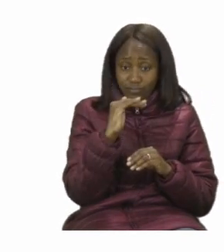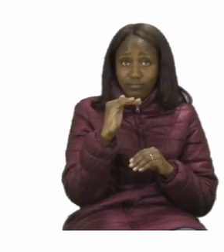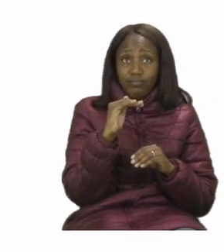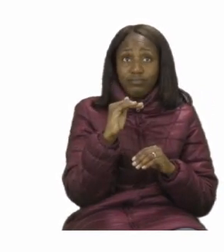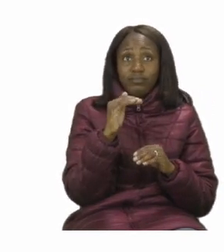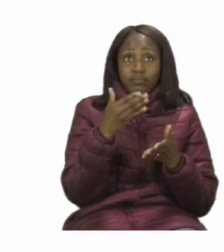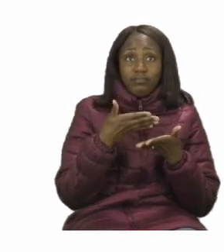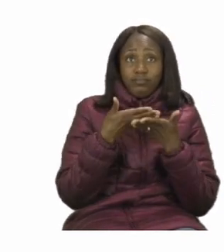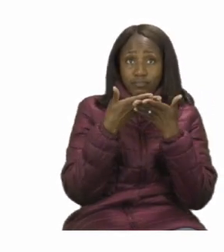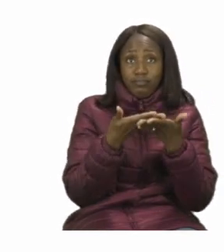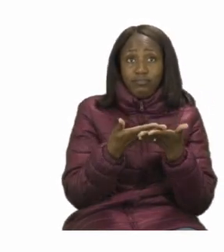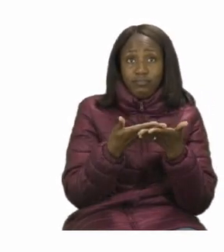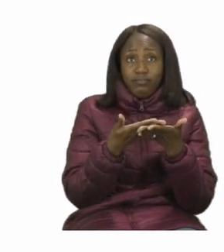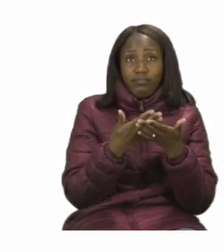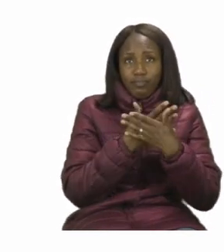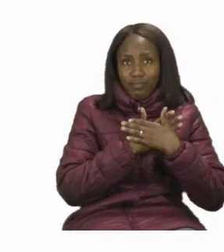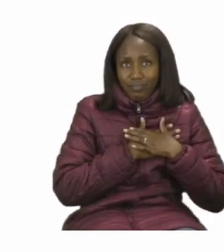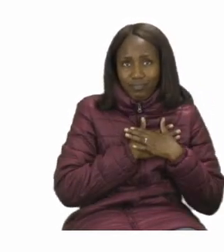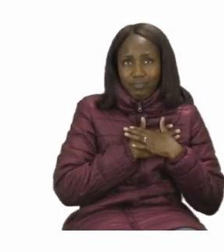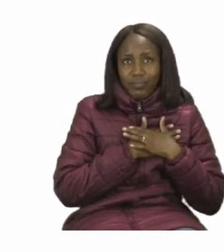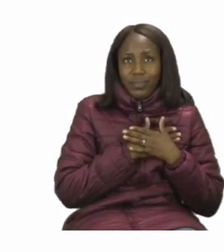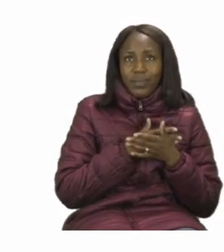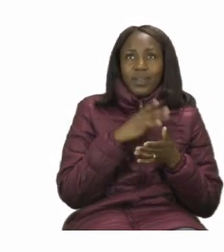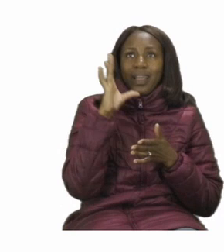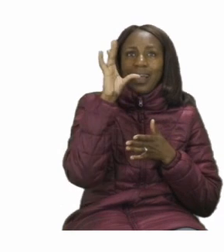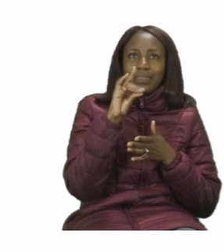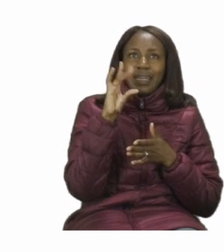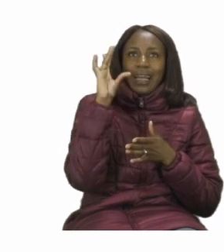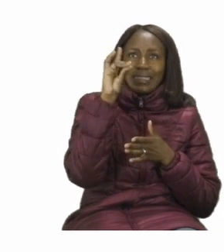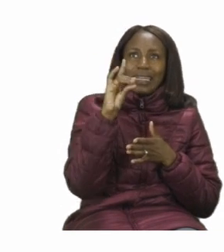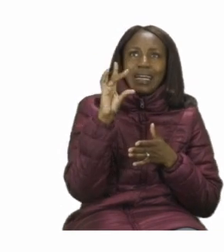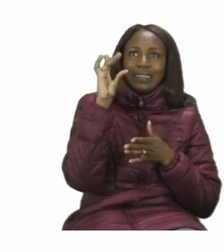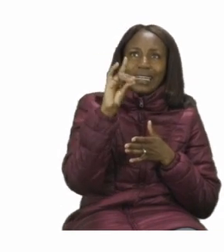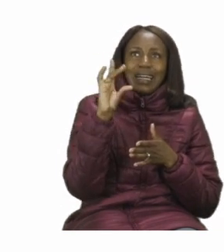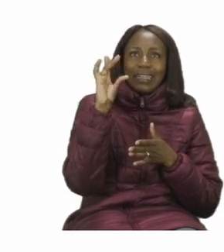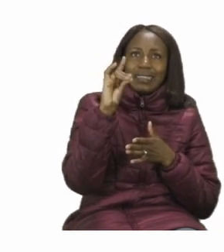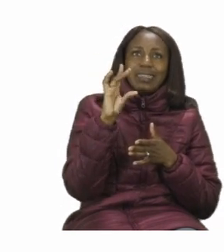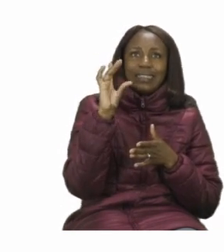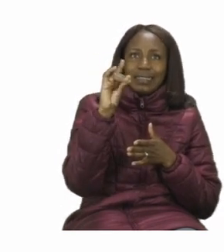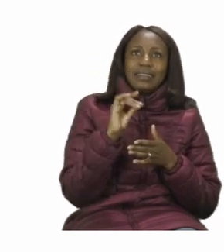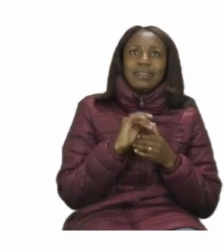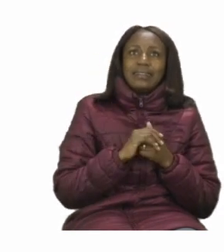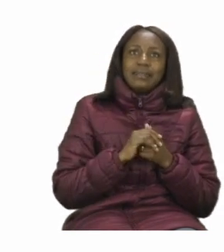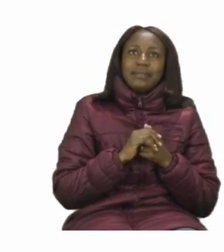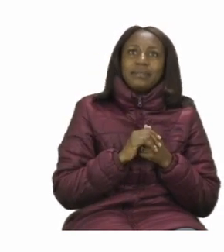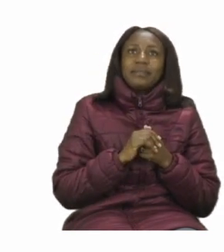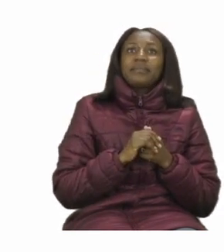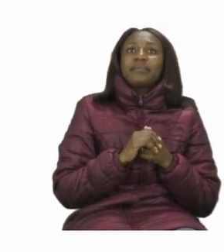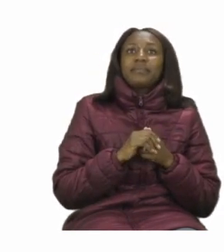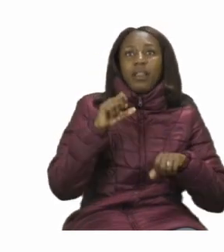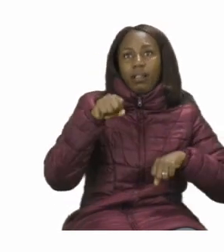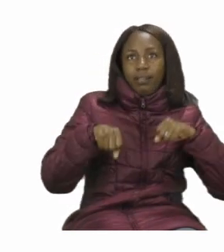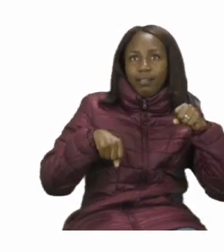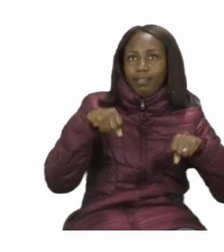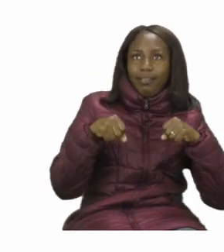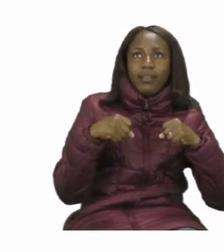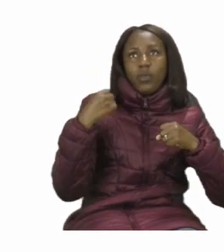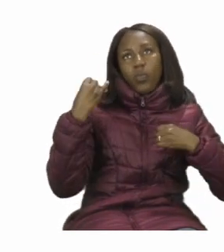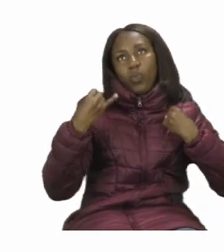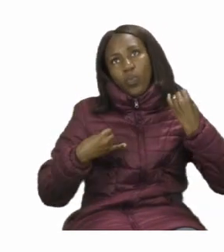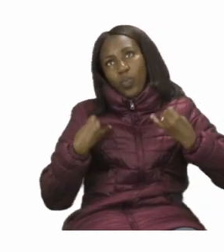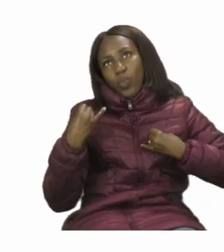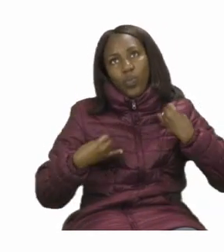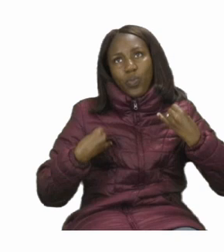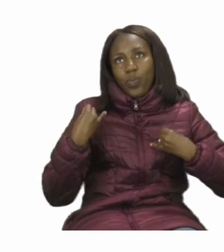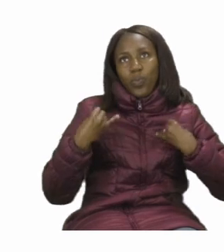verbs helps, loves, is barking, are riding, and